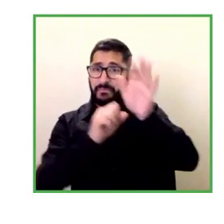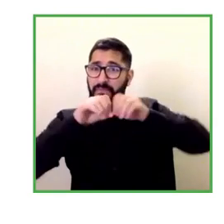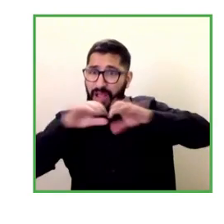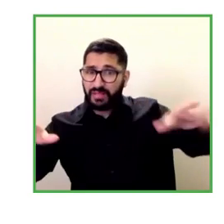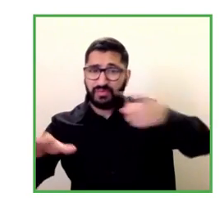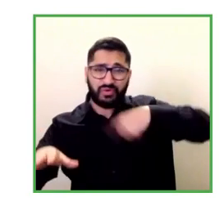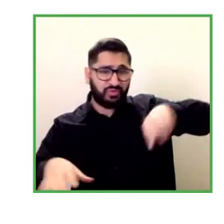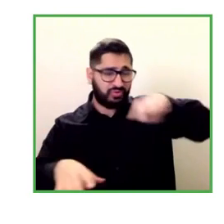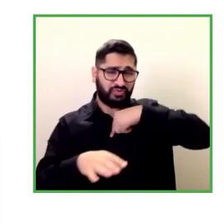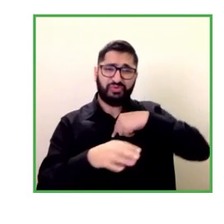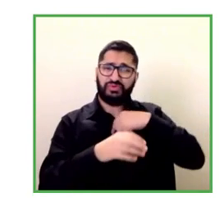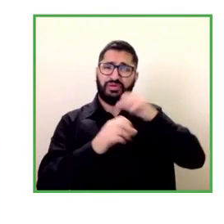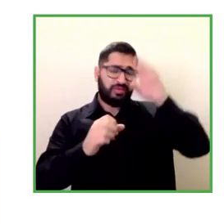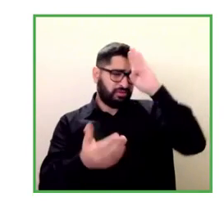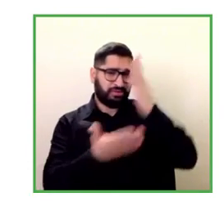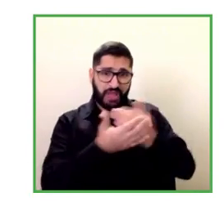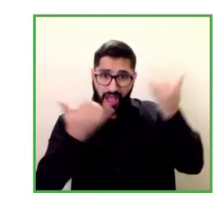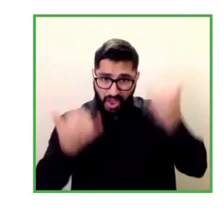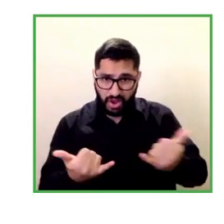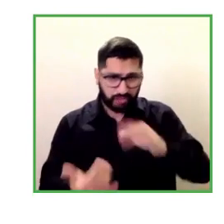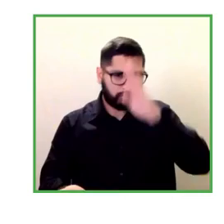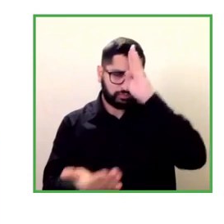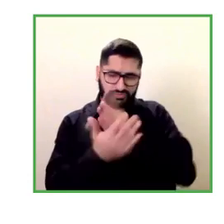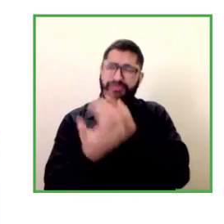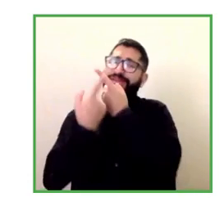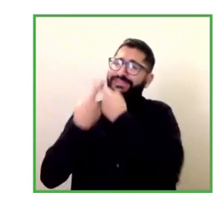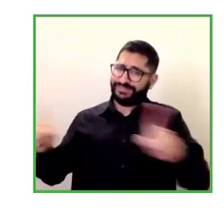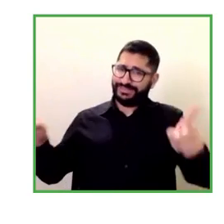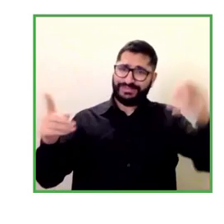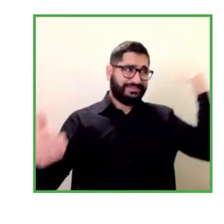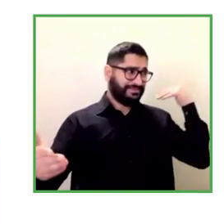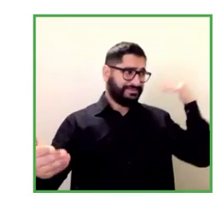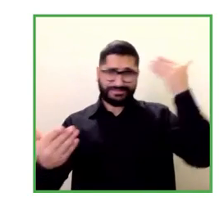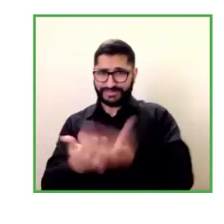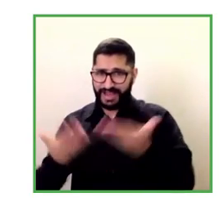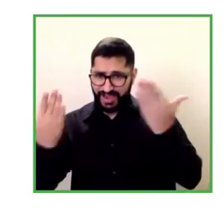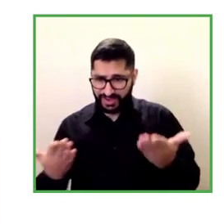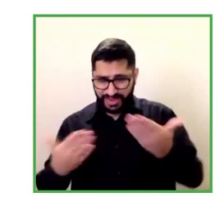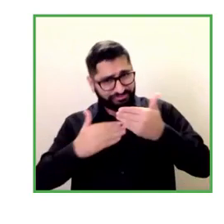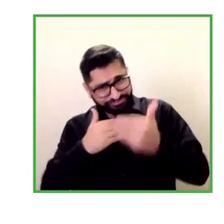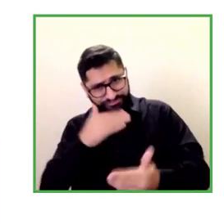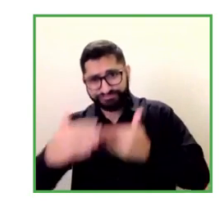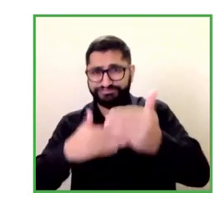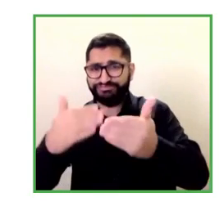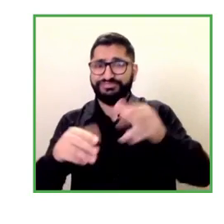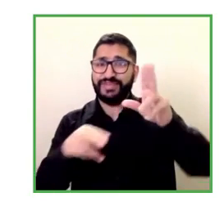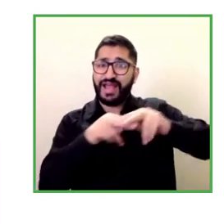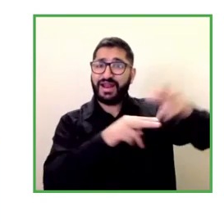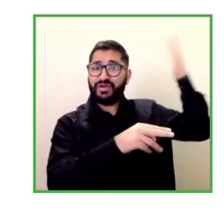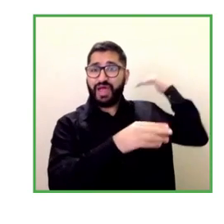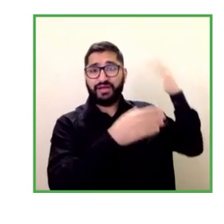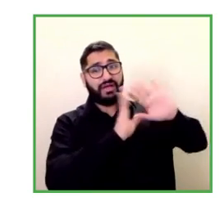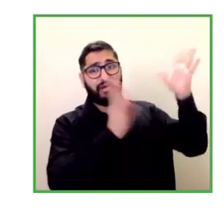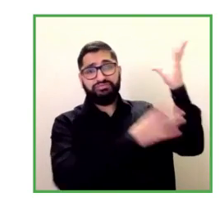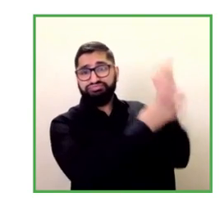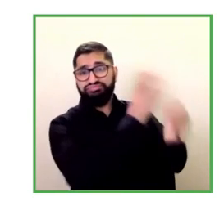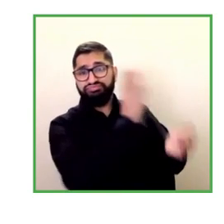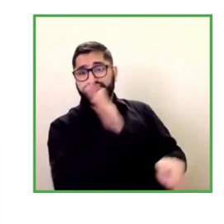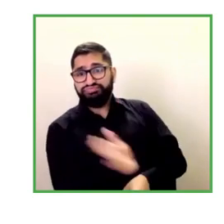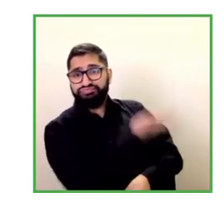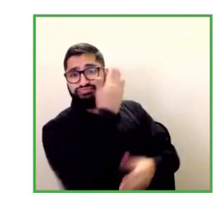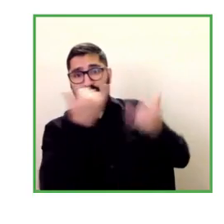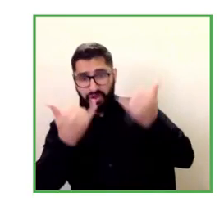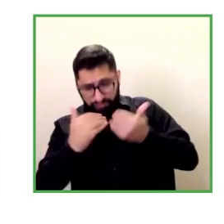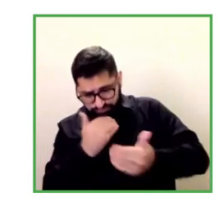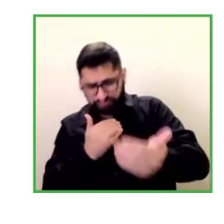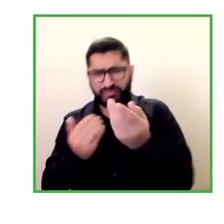we made prior to the pandemic differ from the ones that we're making now. We need to reinvent ourselves. That is